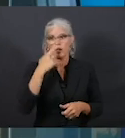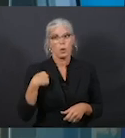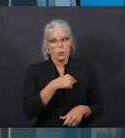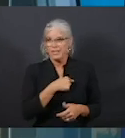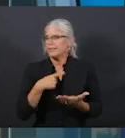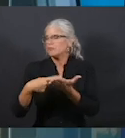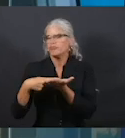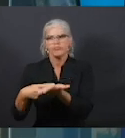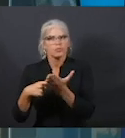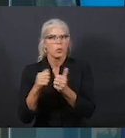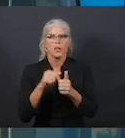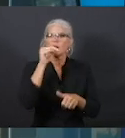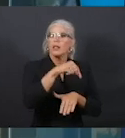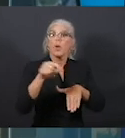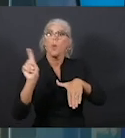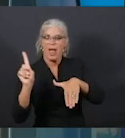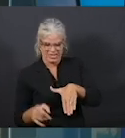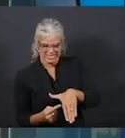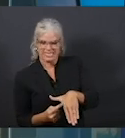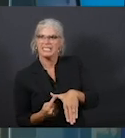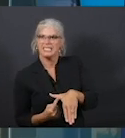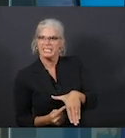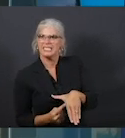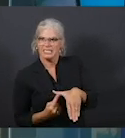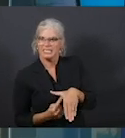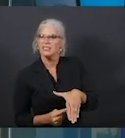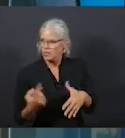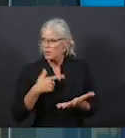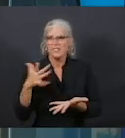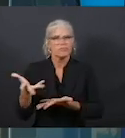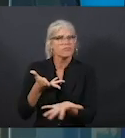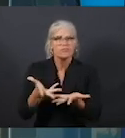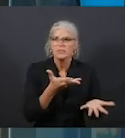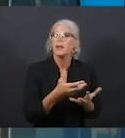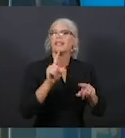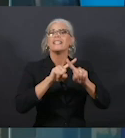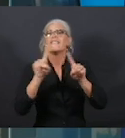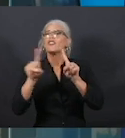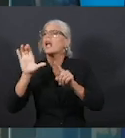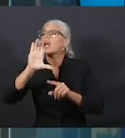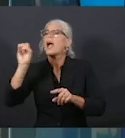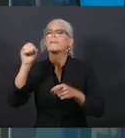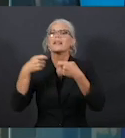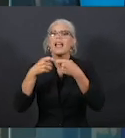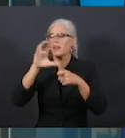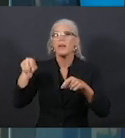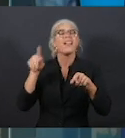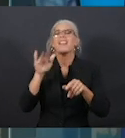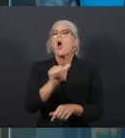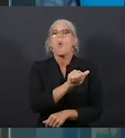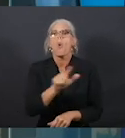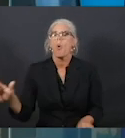those in the Big Bend area, representatives of of those individual companies. They are ready to go. They are in